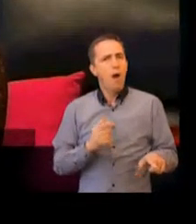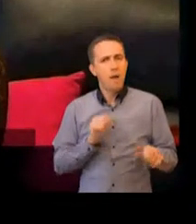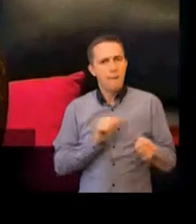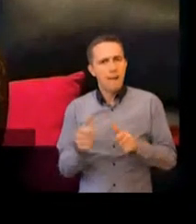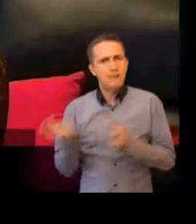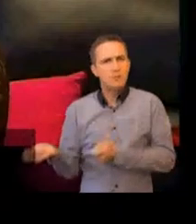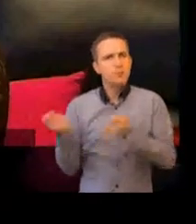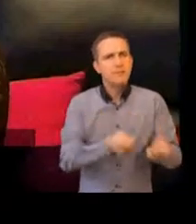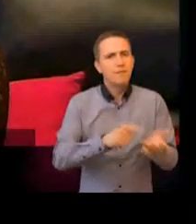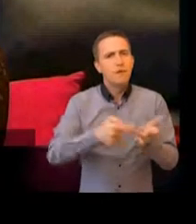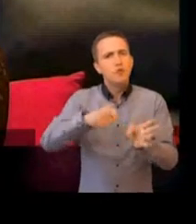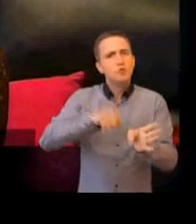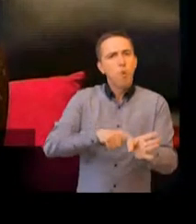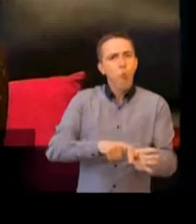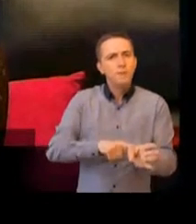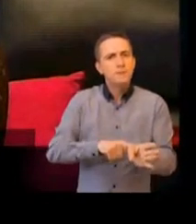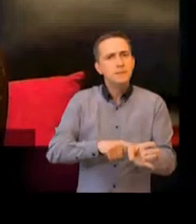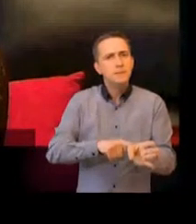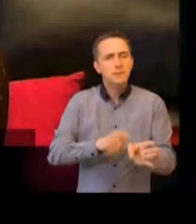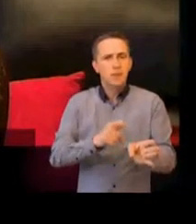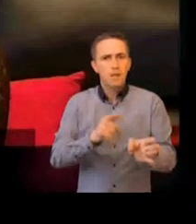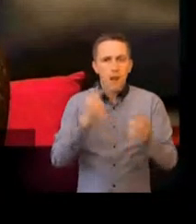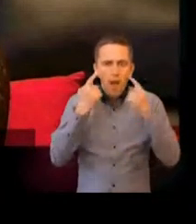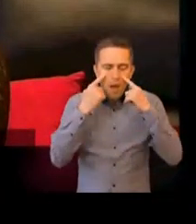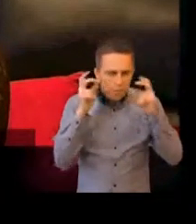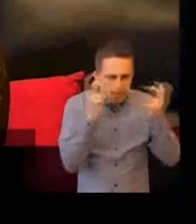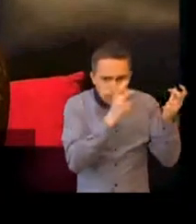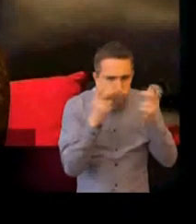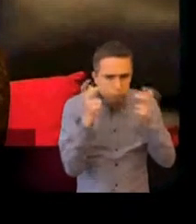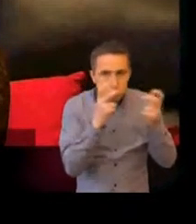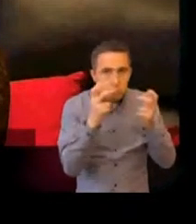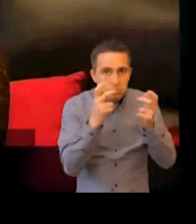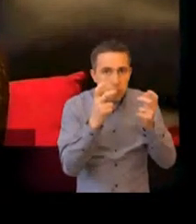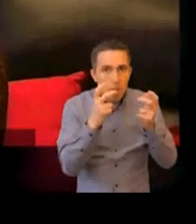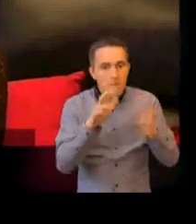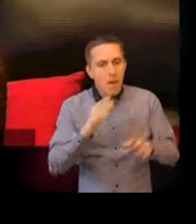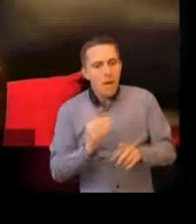or. She's just learnt to ride her bike, so she's going on a bike.